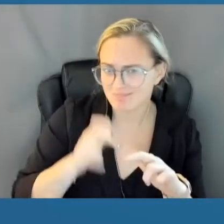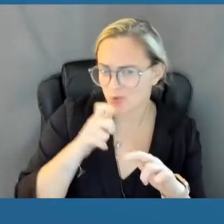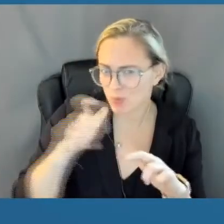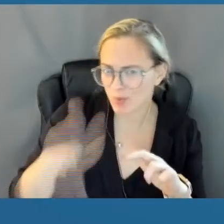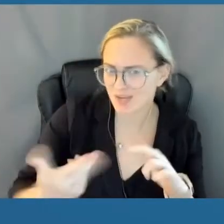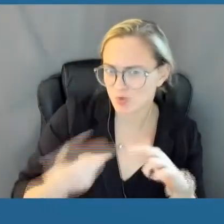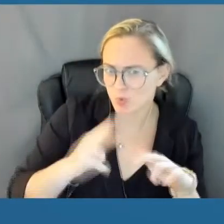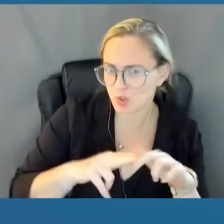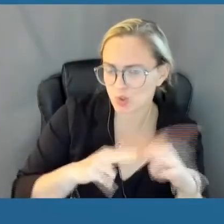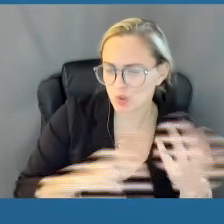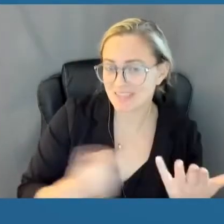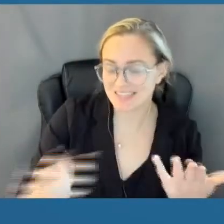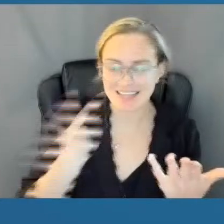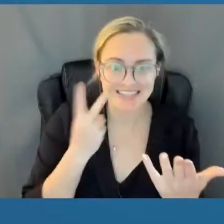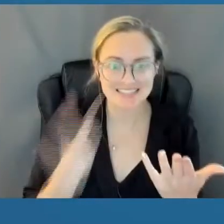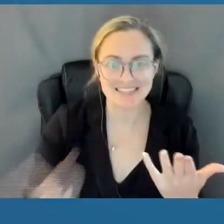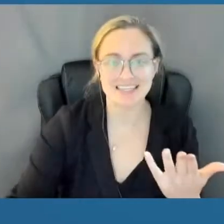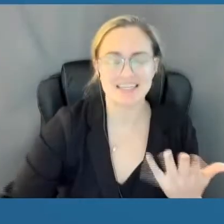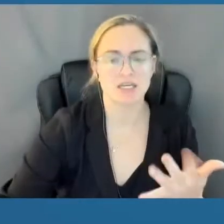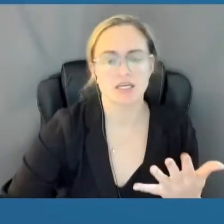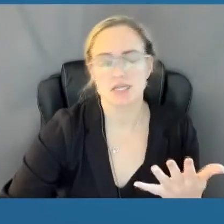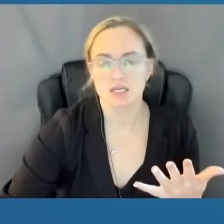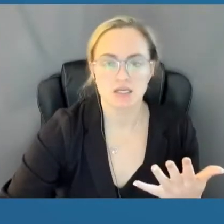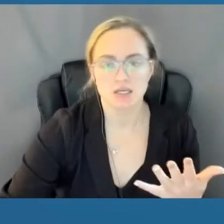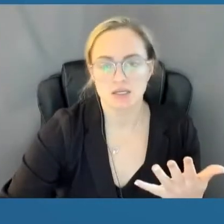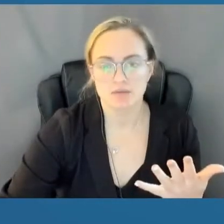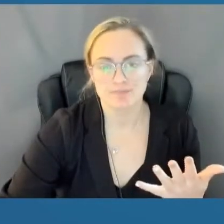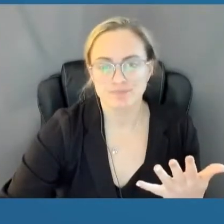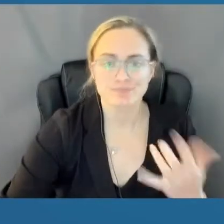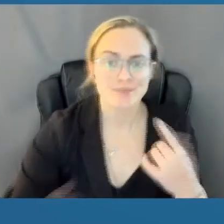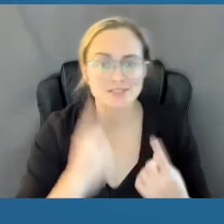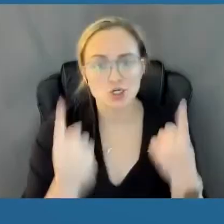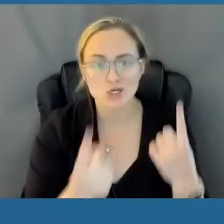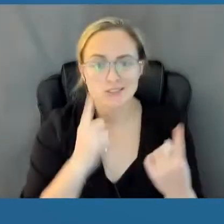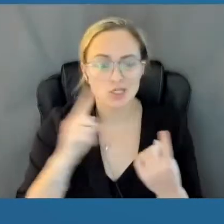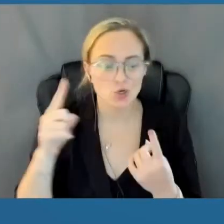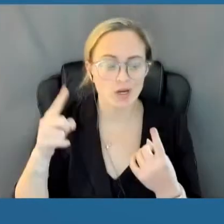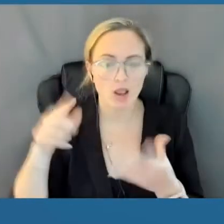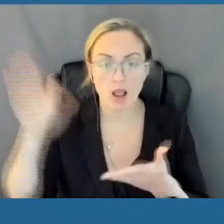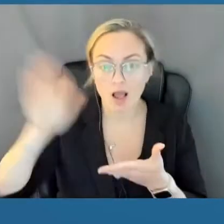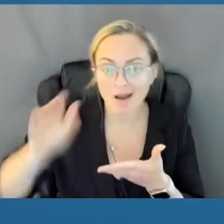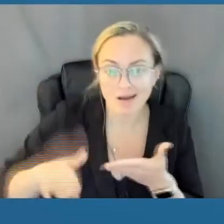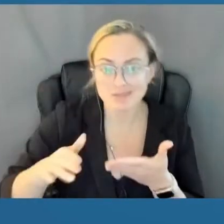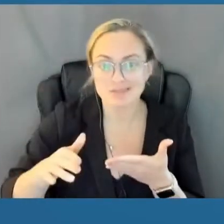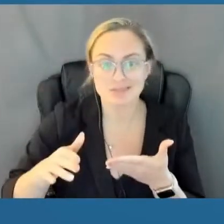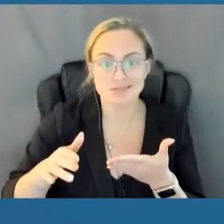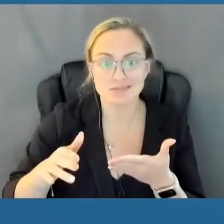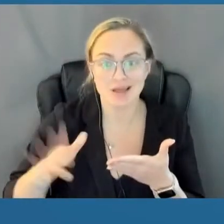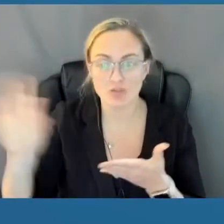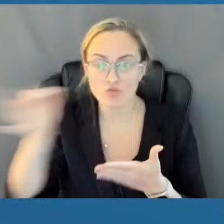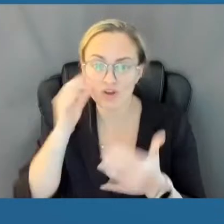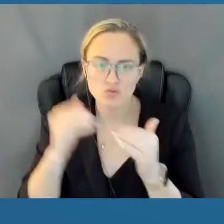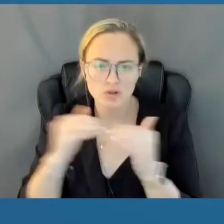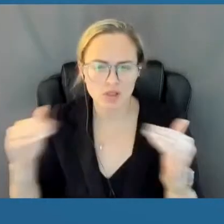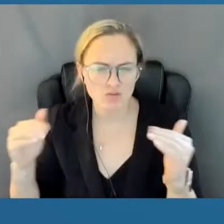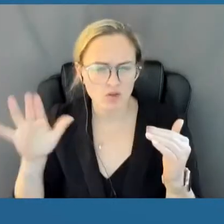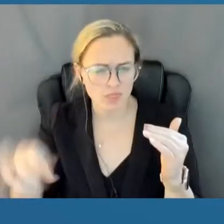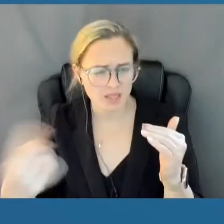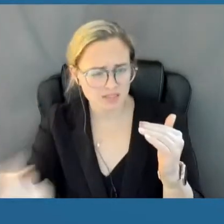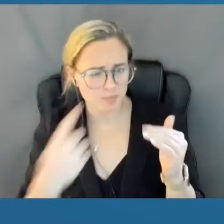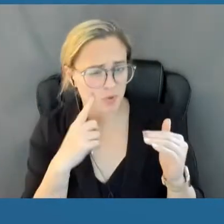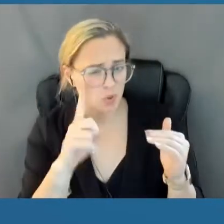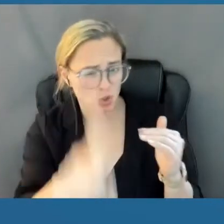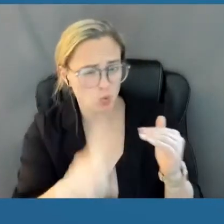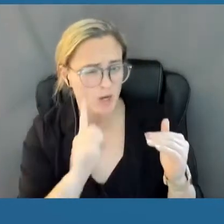they see, as they consider cuts at the federal level. So, this would be something that you would have to contend